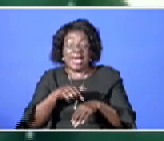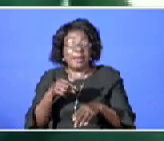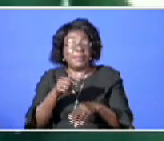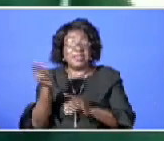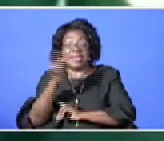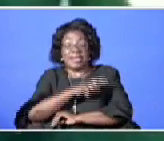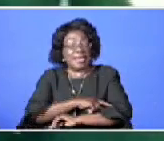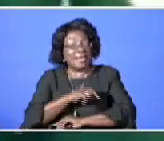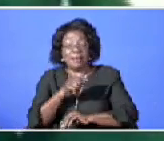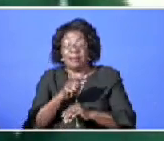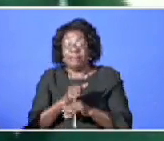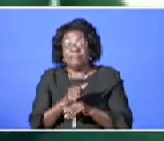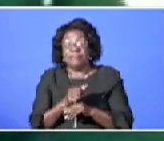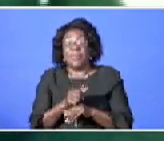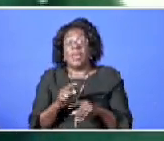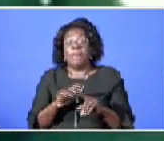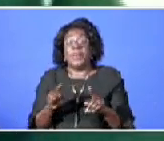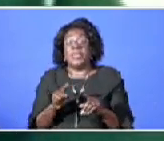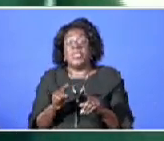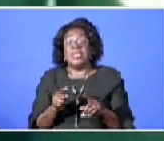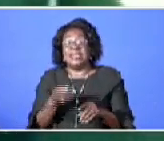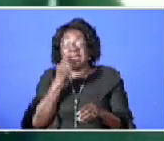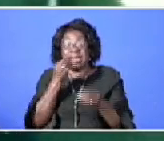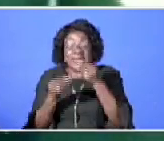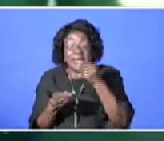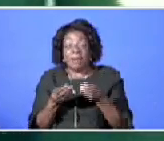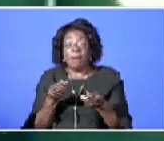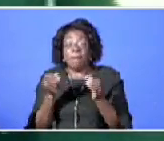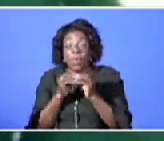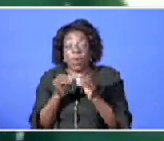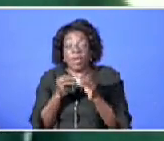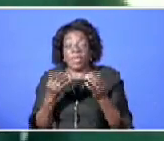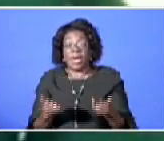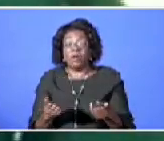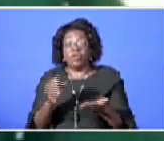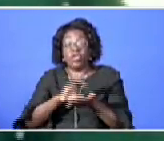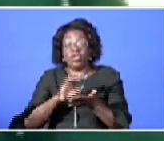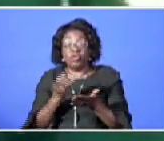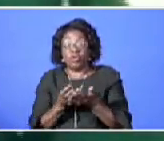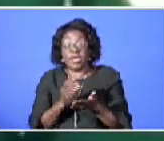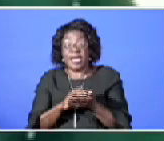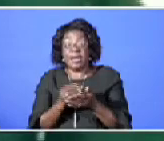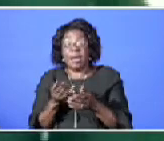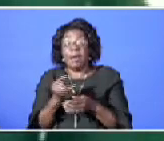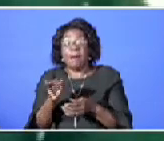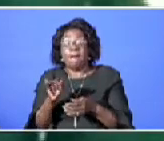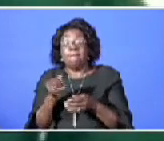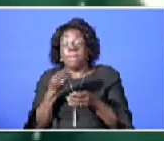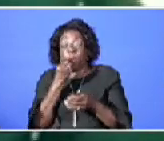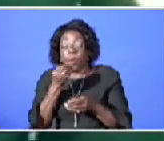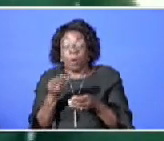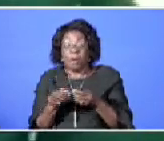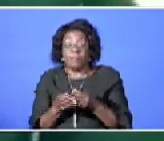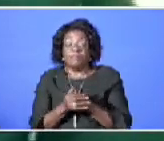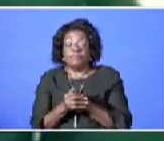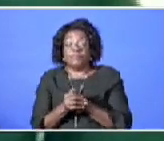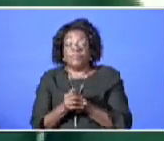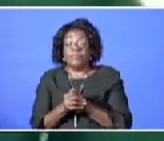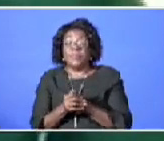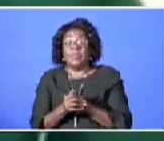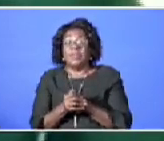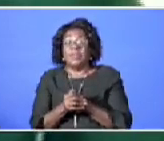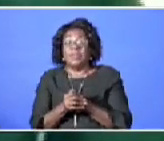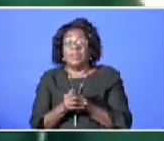way. But I'm eating more, and I'm cooking more, and I don't like it. It's